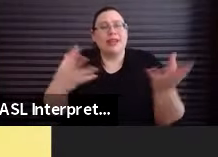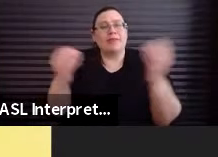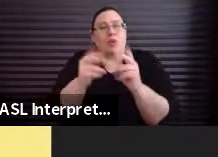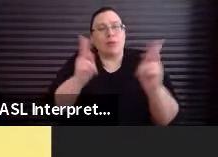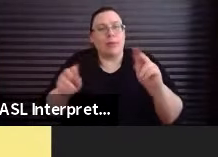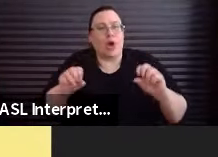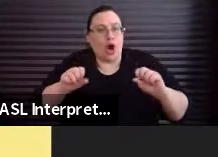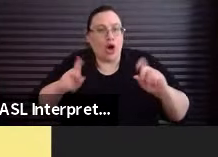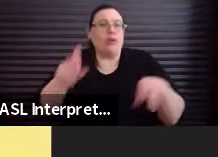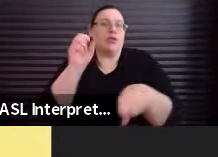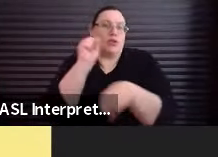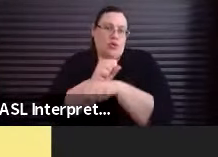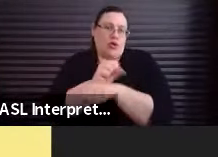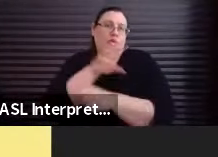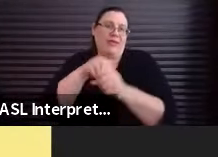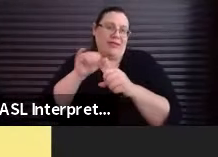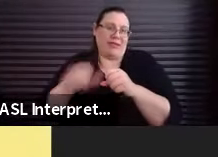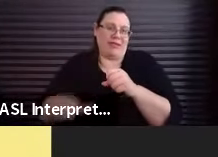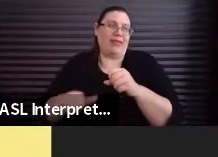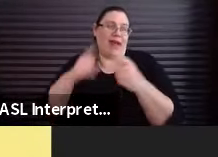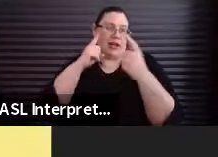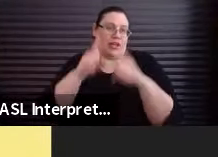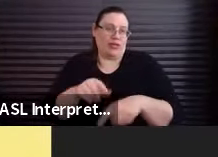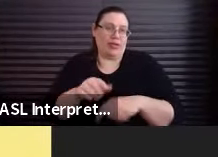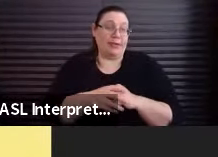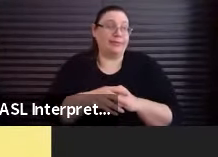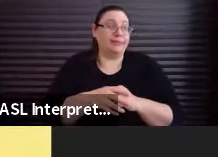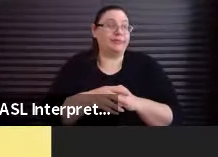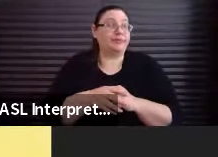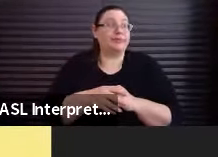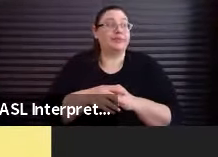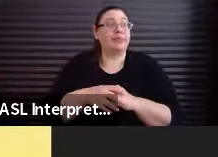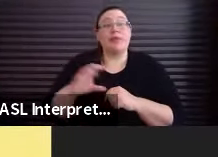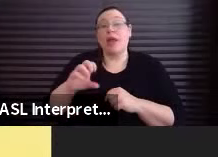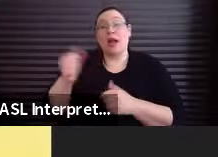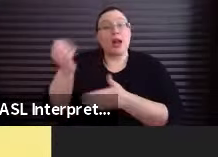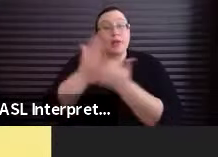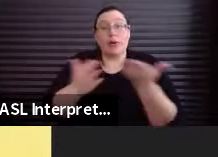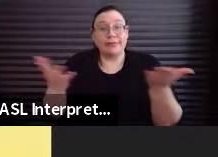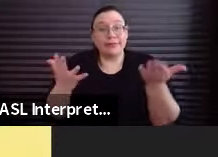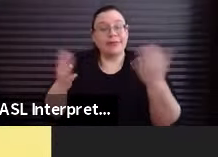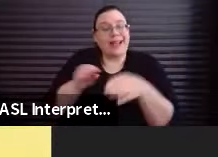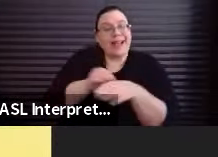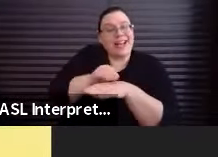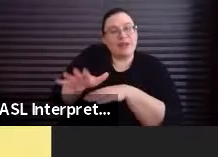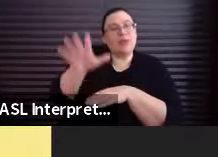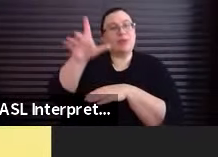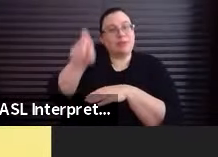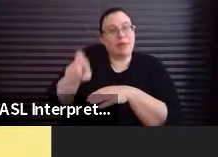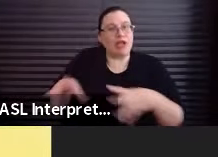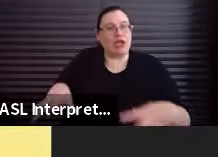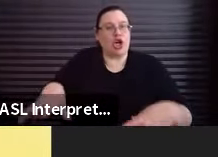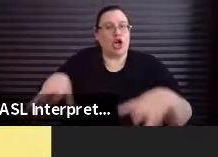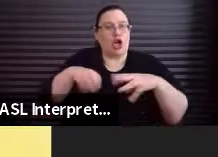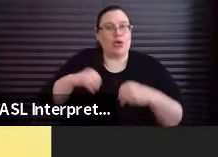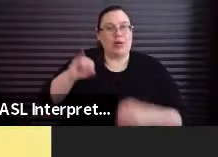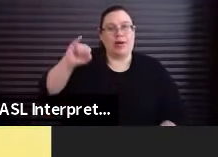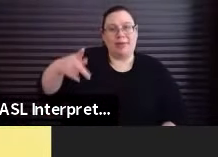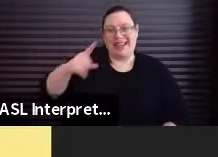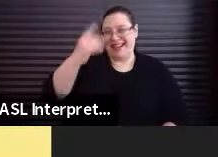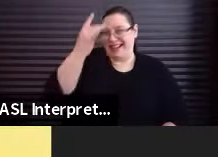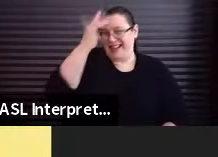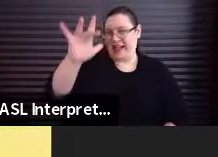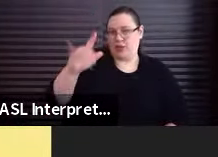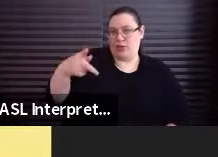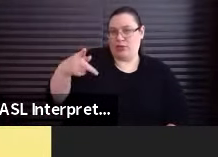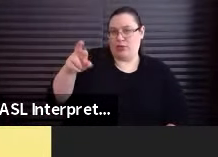work underneath it. Another piece of this is that the influencer has to own the intellectual property. They have to